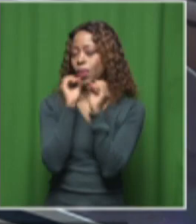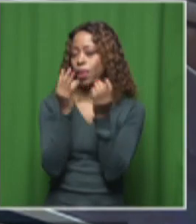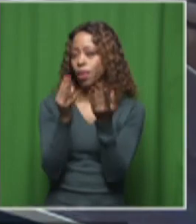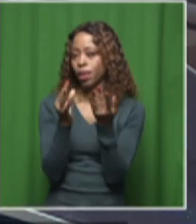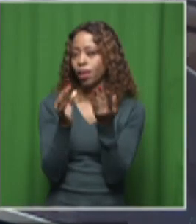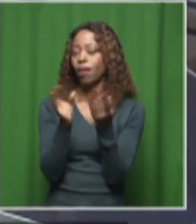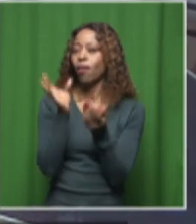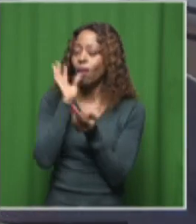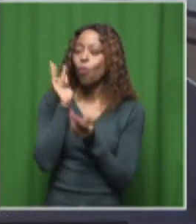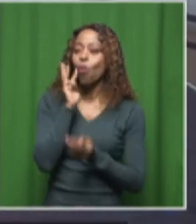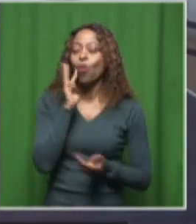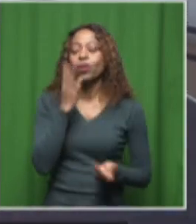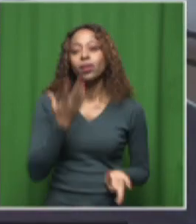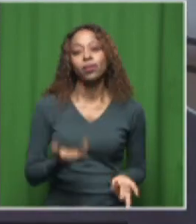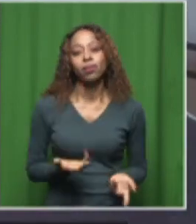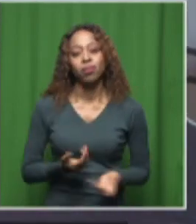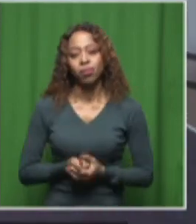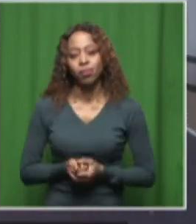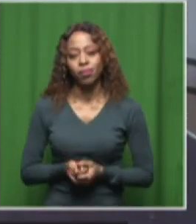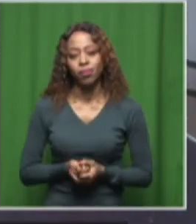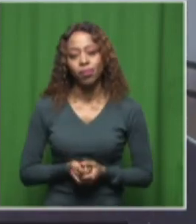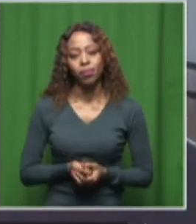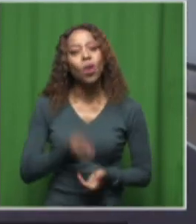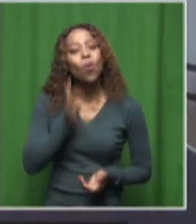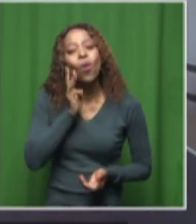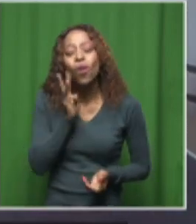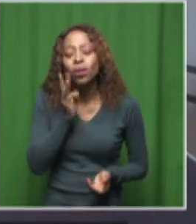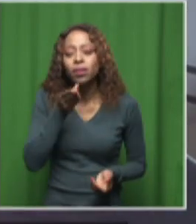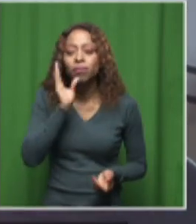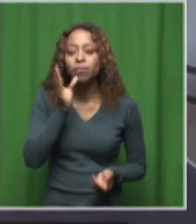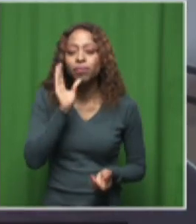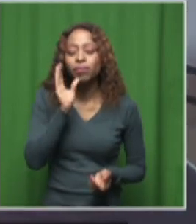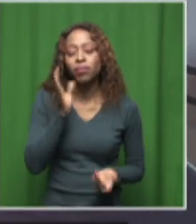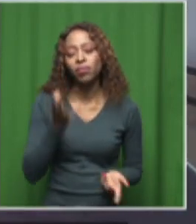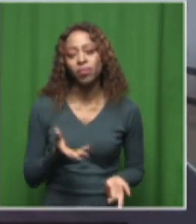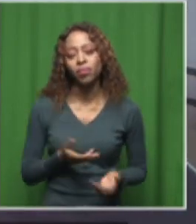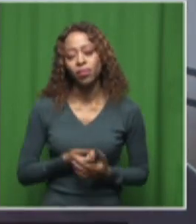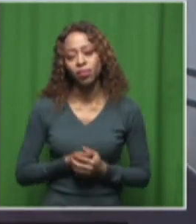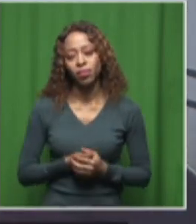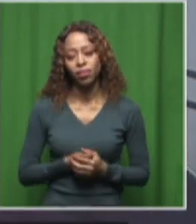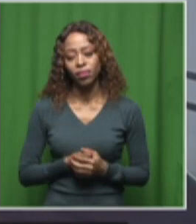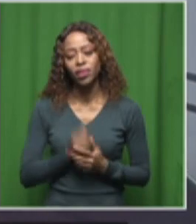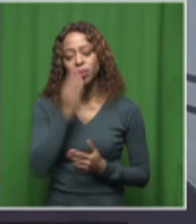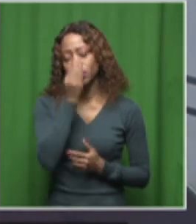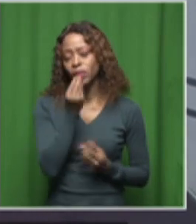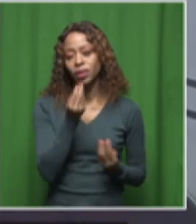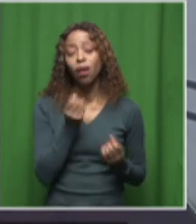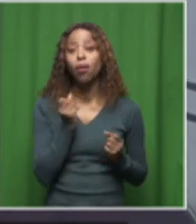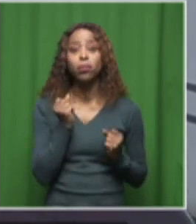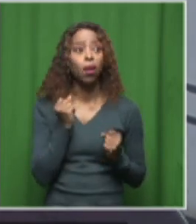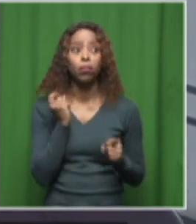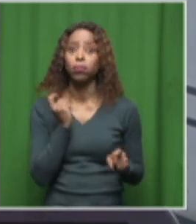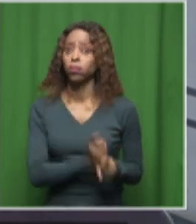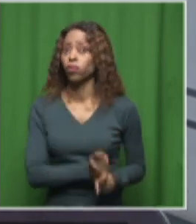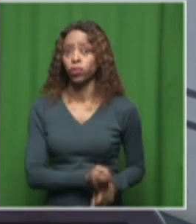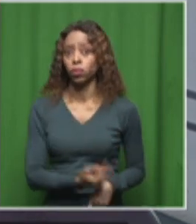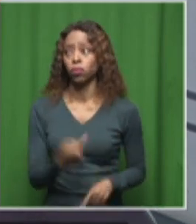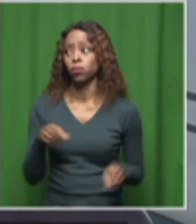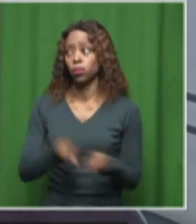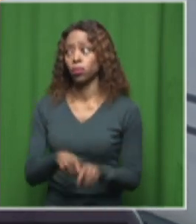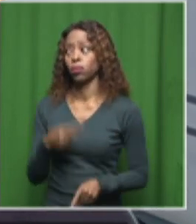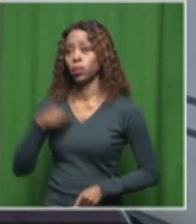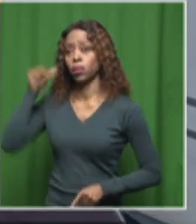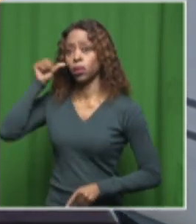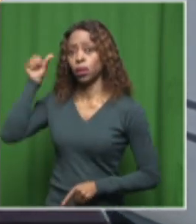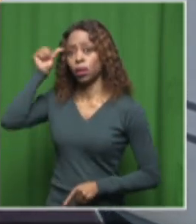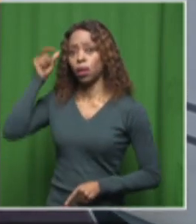just drinking water. Let's drink water. Let's drink water. That's one of the biggest things. That is a tough task though, because I myself as an adult, I don't